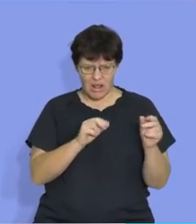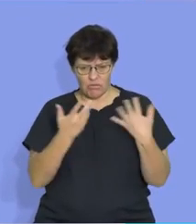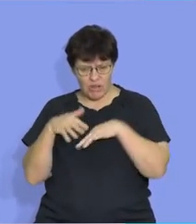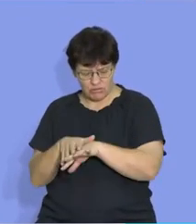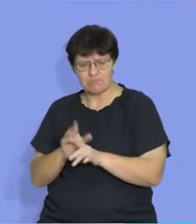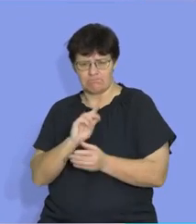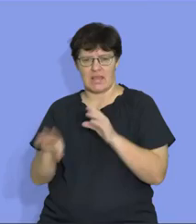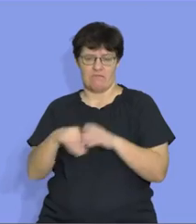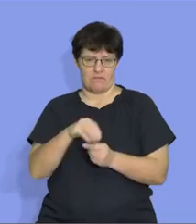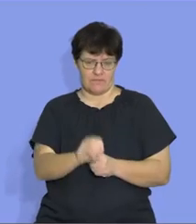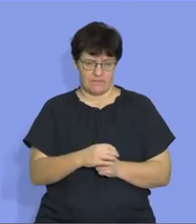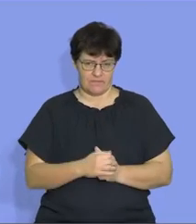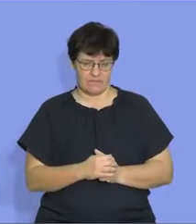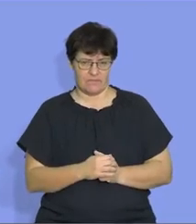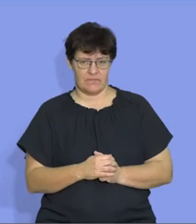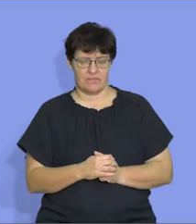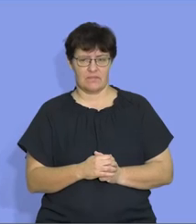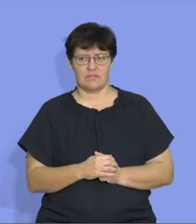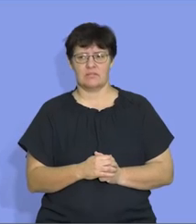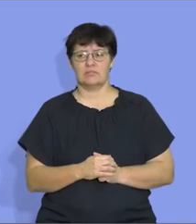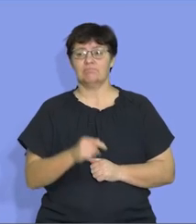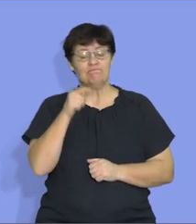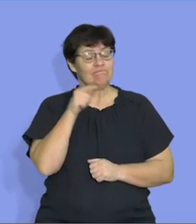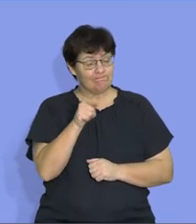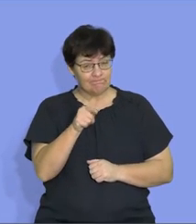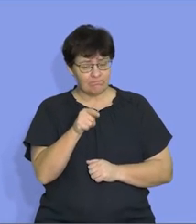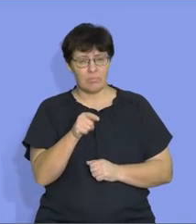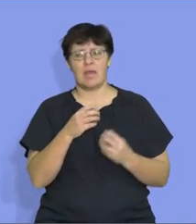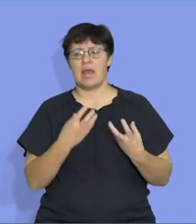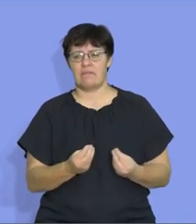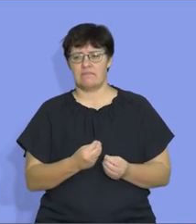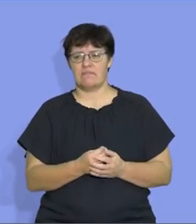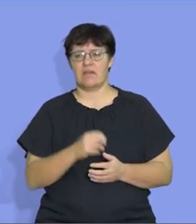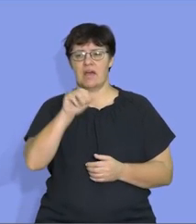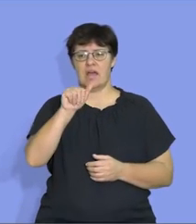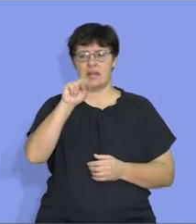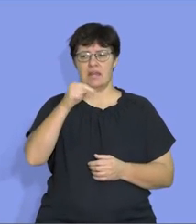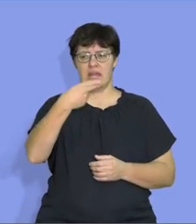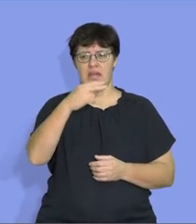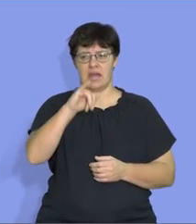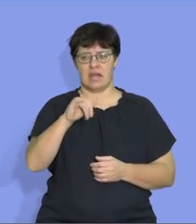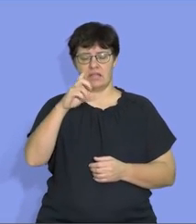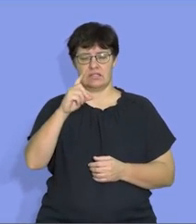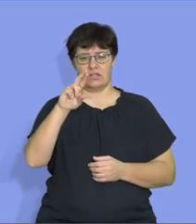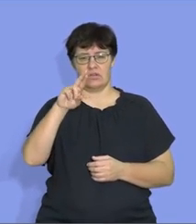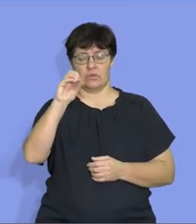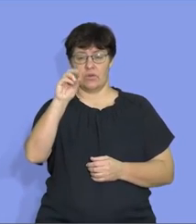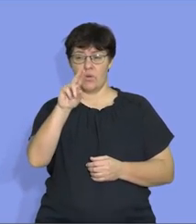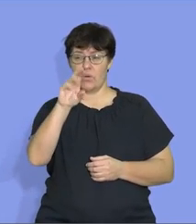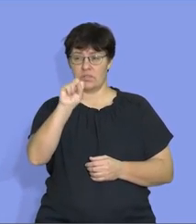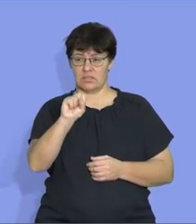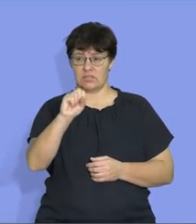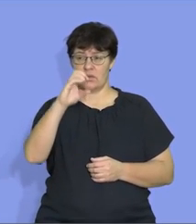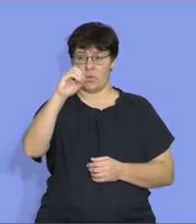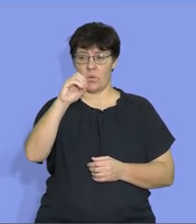Right. Now, in this case, we've got anhydrous oxalic acid. Now, anhydrous